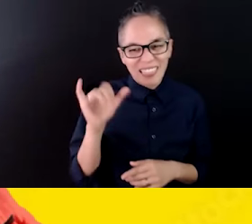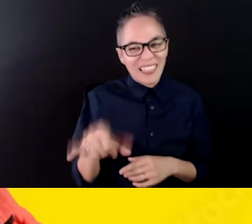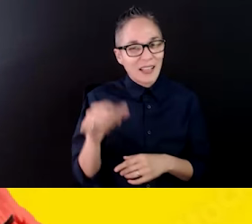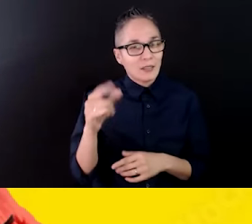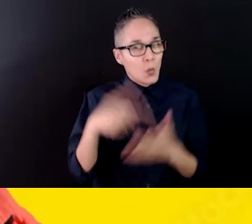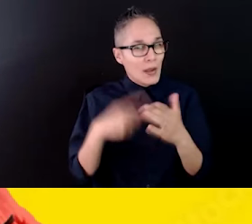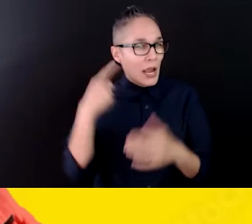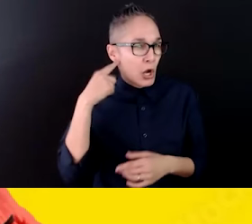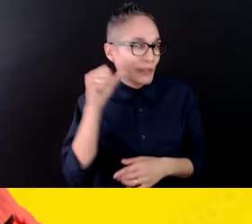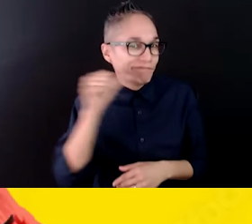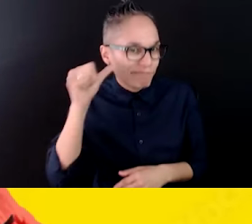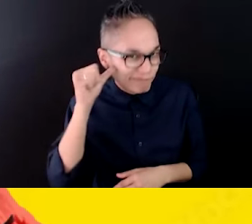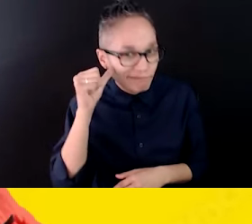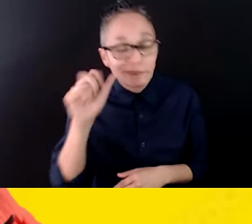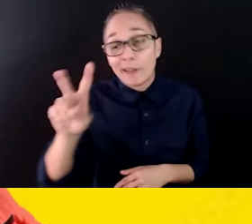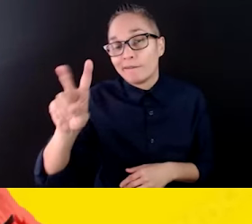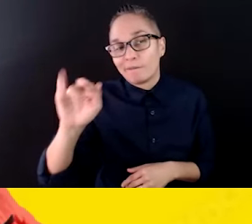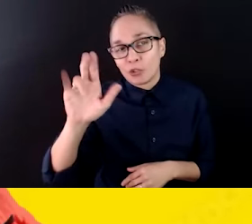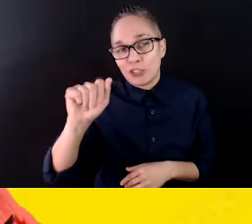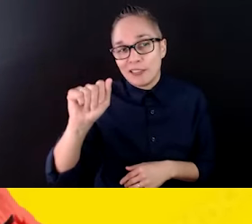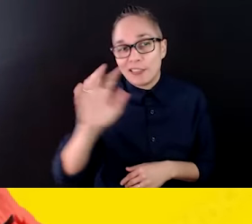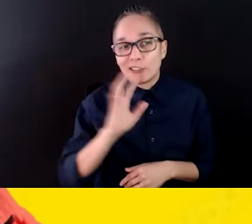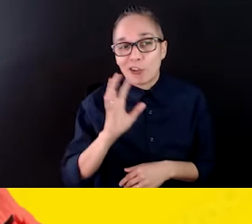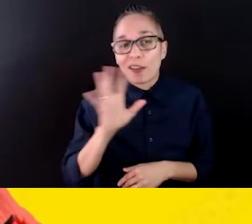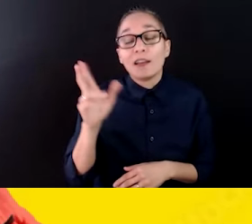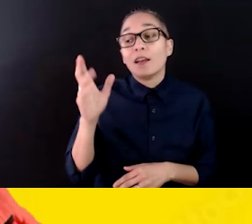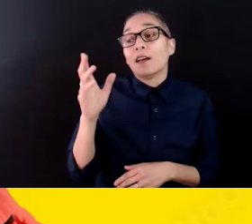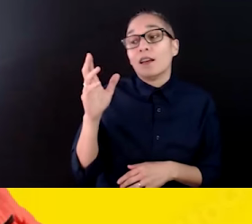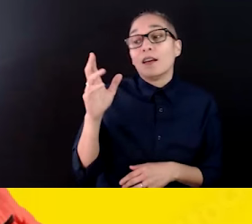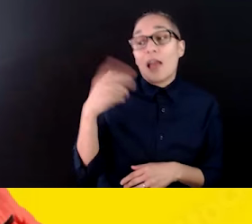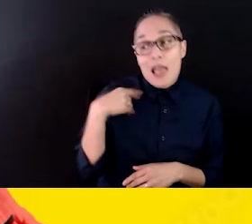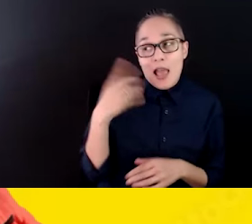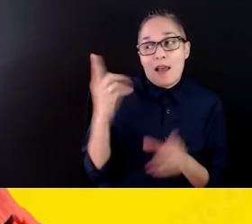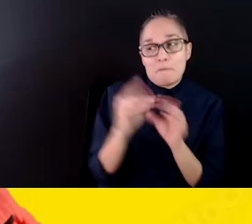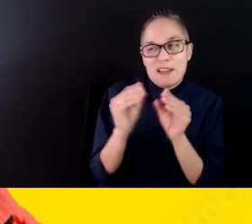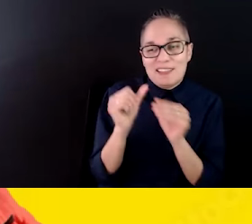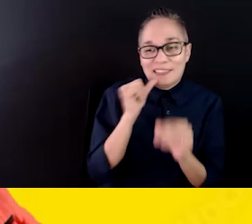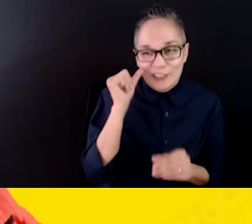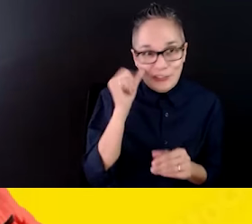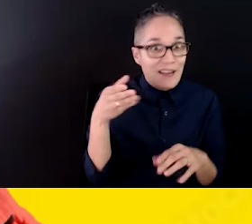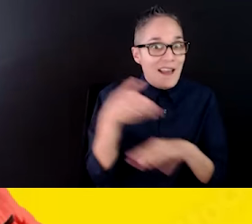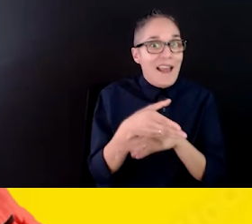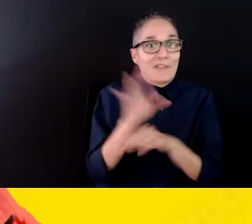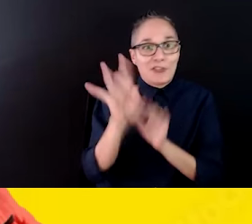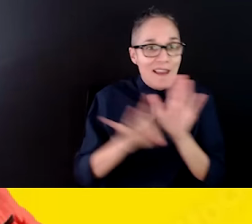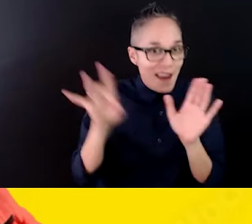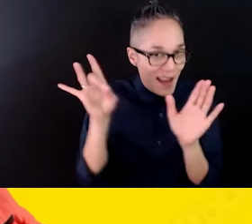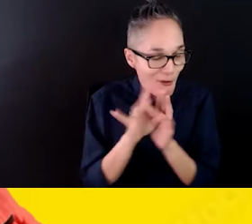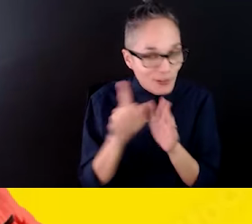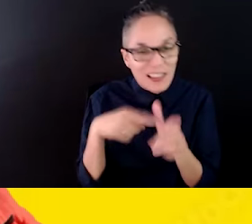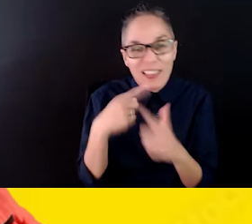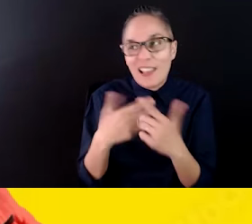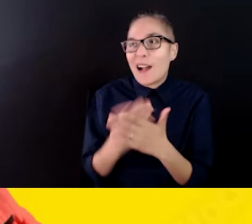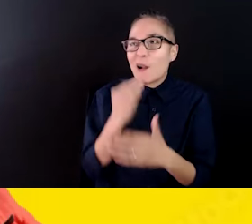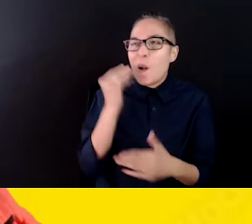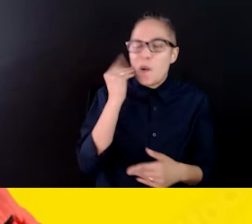heard yesterday. I did have a meeting. I'm tired. I had another meeting right after my full 8 hours, and then I didn't get home until